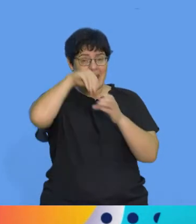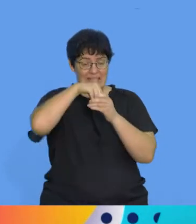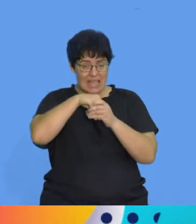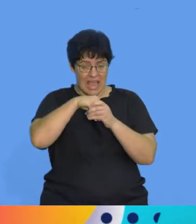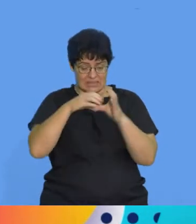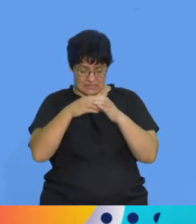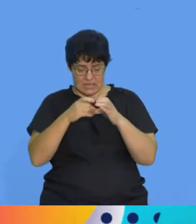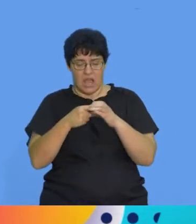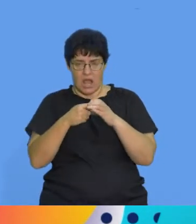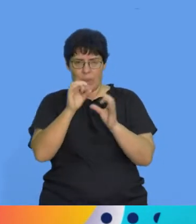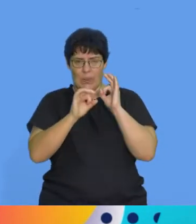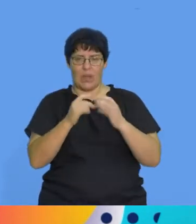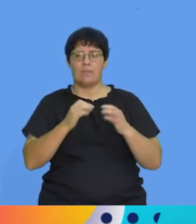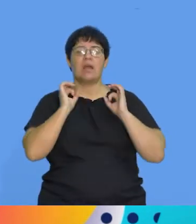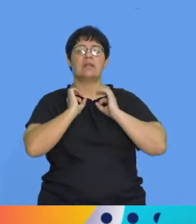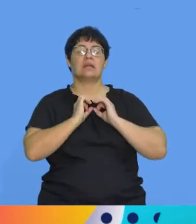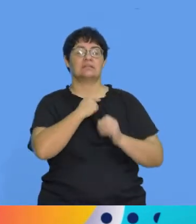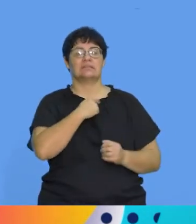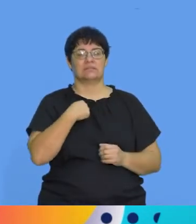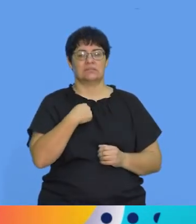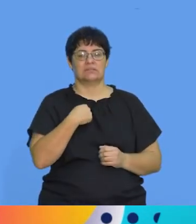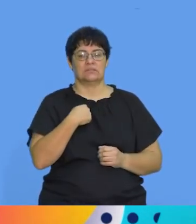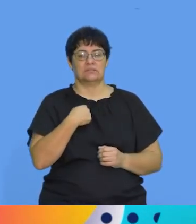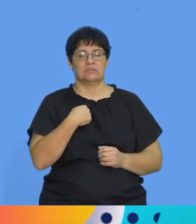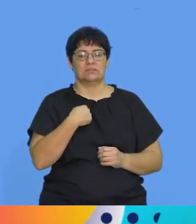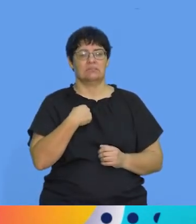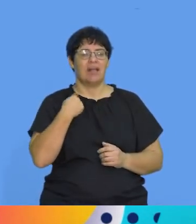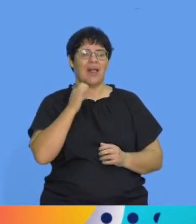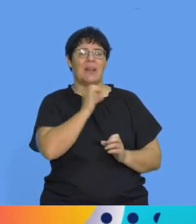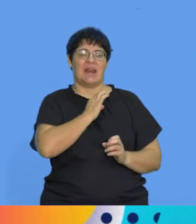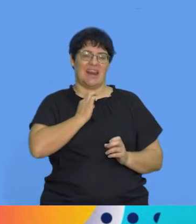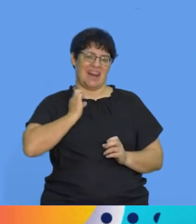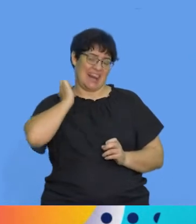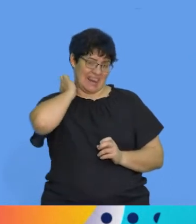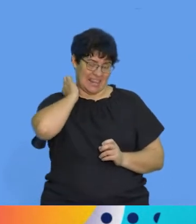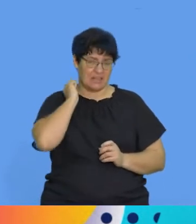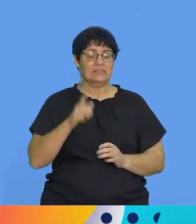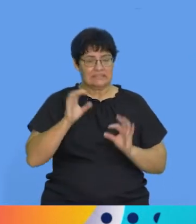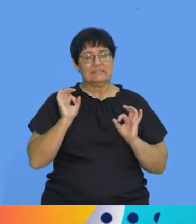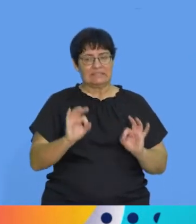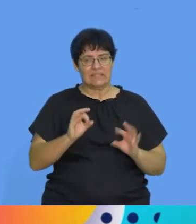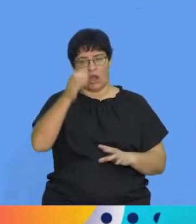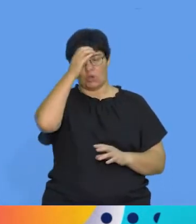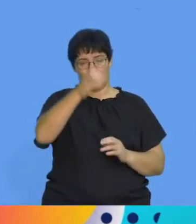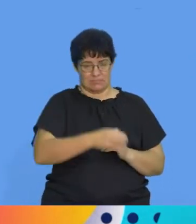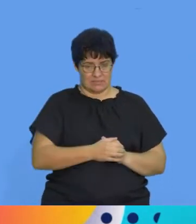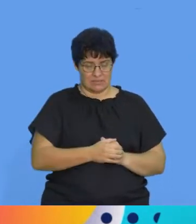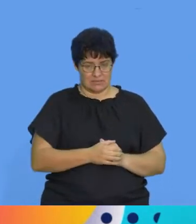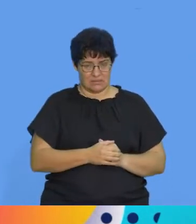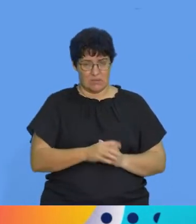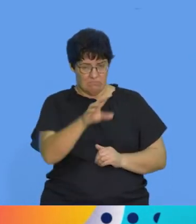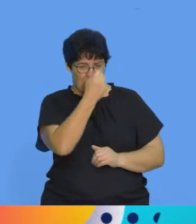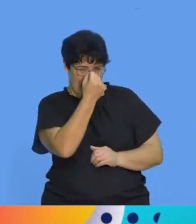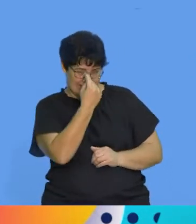small things. I've worn a necklace today. It's just a bead. And this is exactly the concept that I want